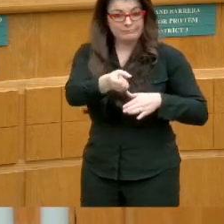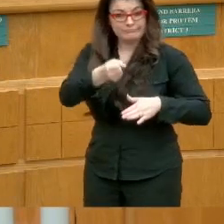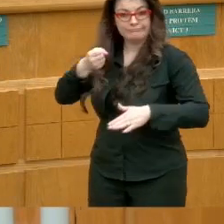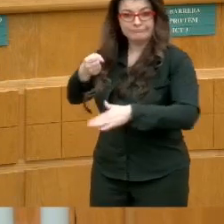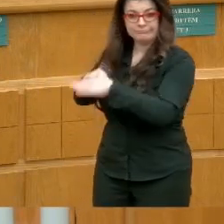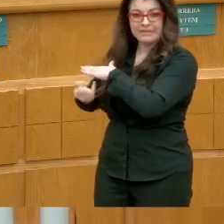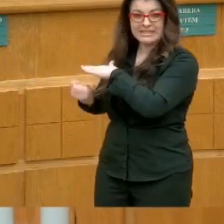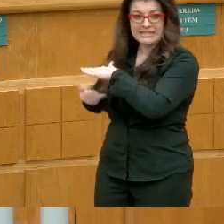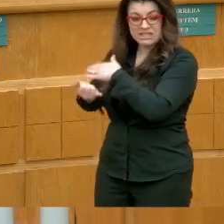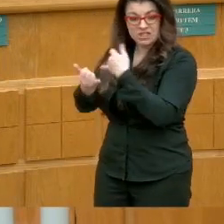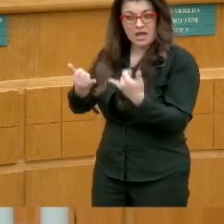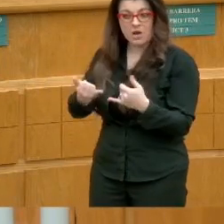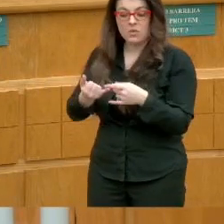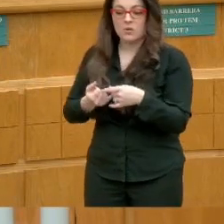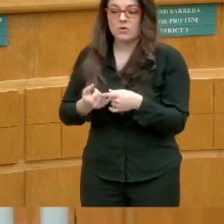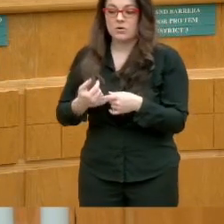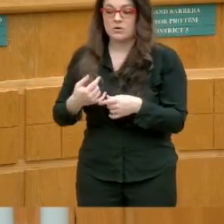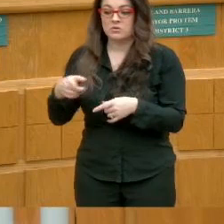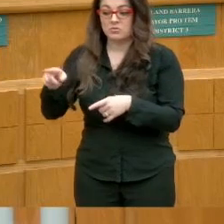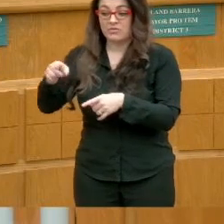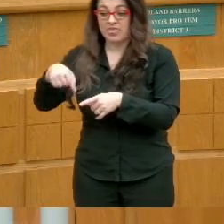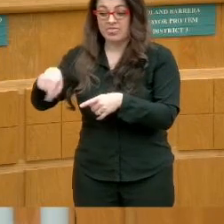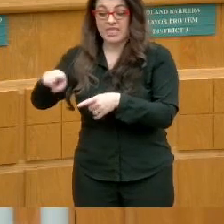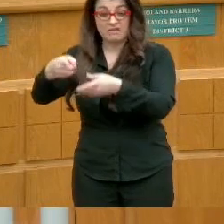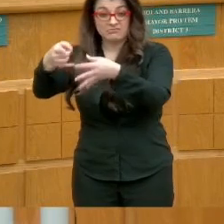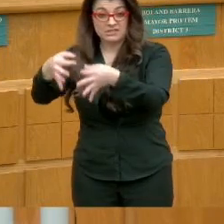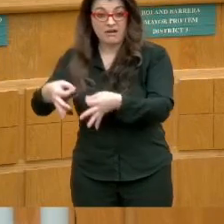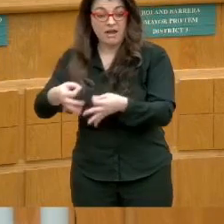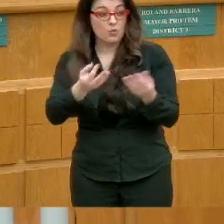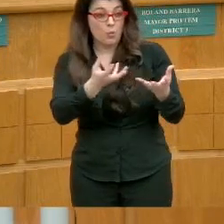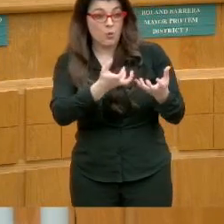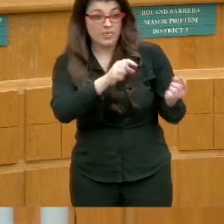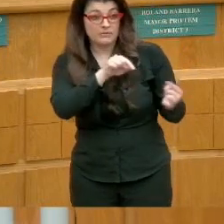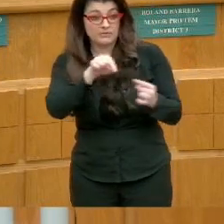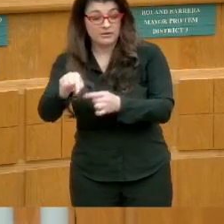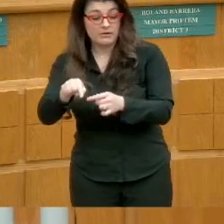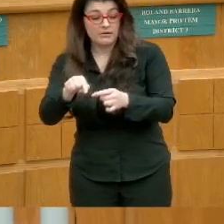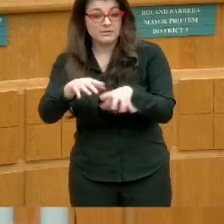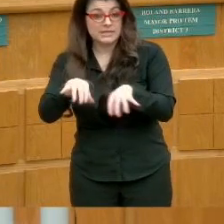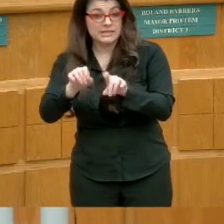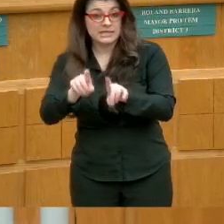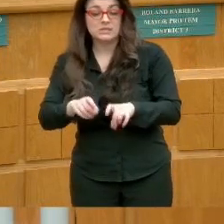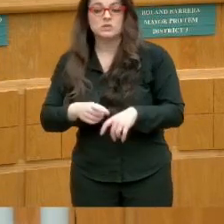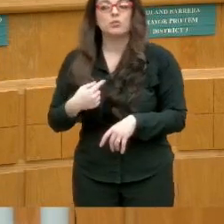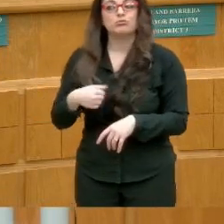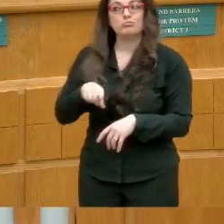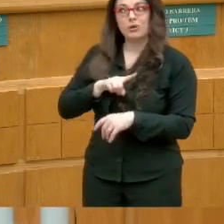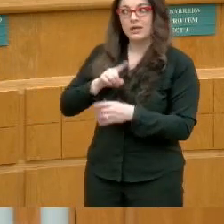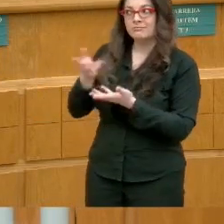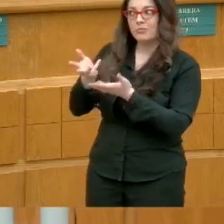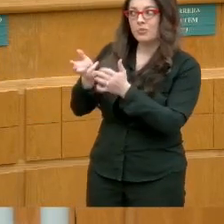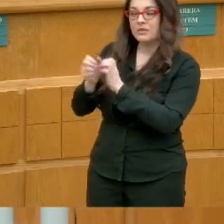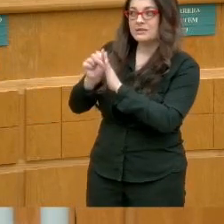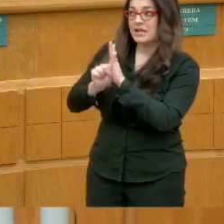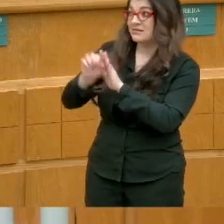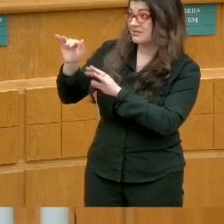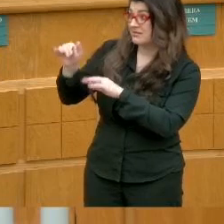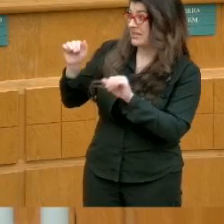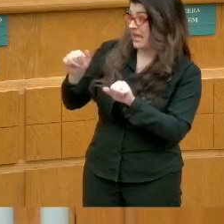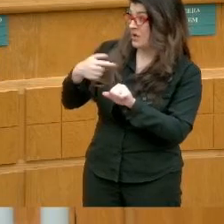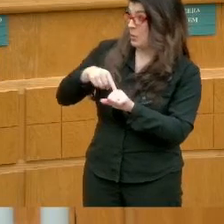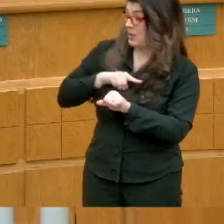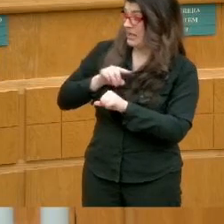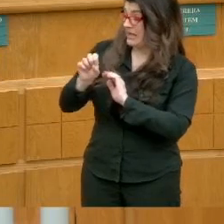to the state, and the state asked if there was a way that the health district could actually go and do some of the tests for the facilities that were interested in getting